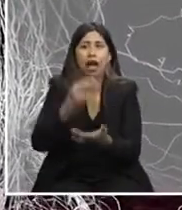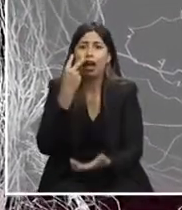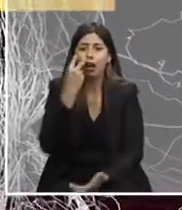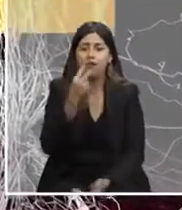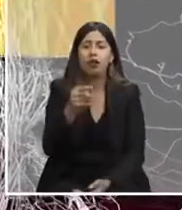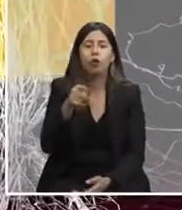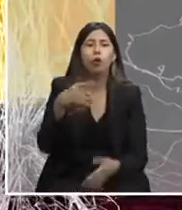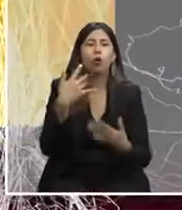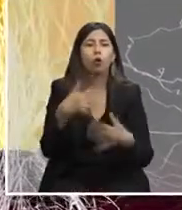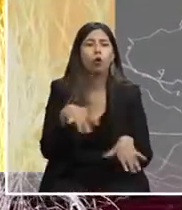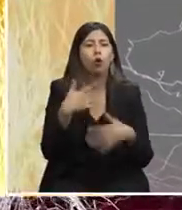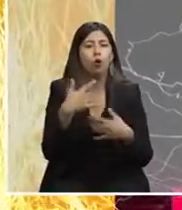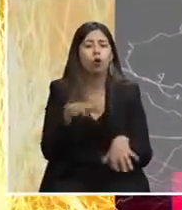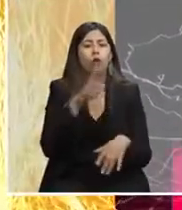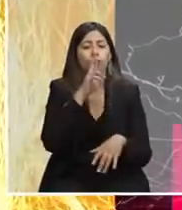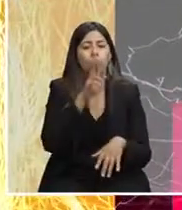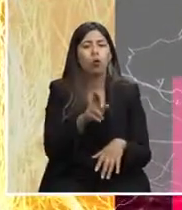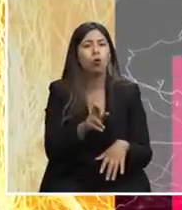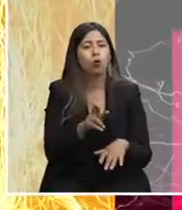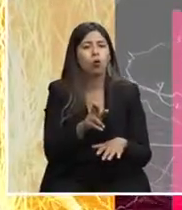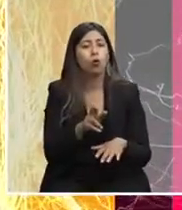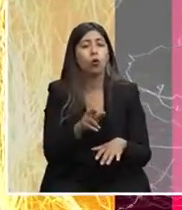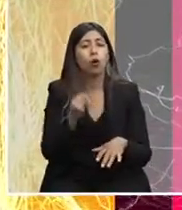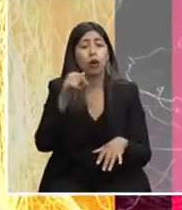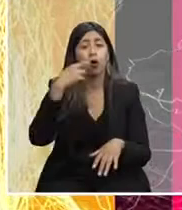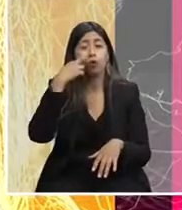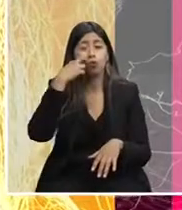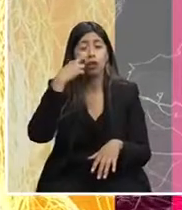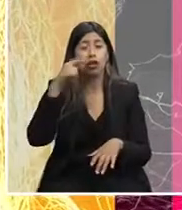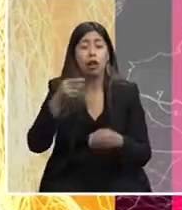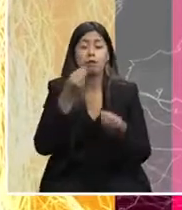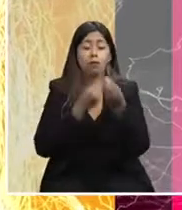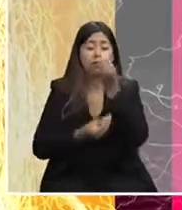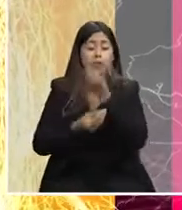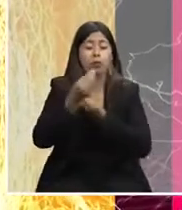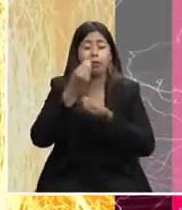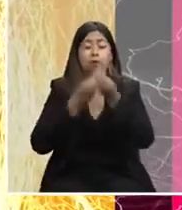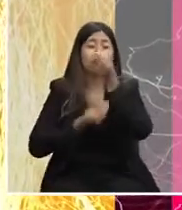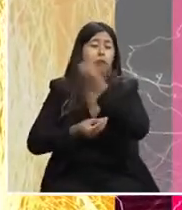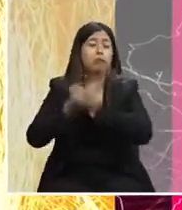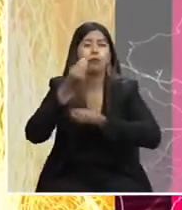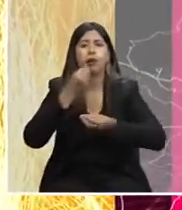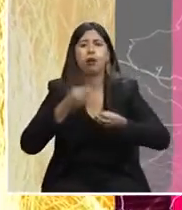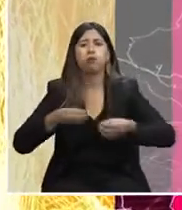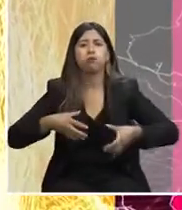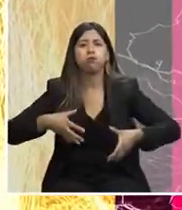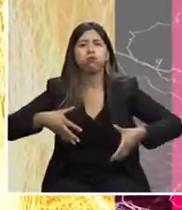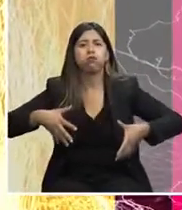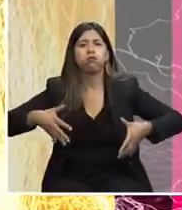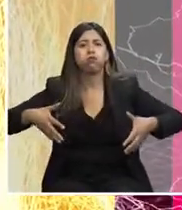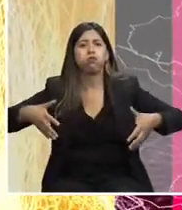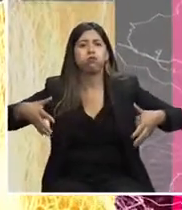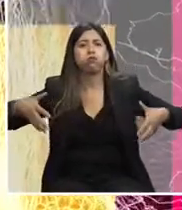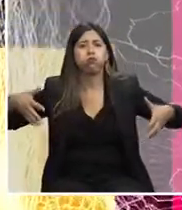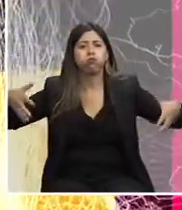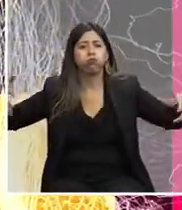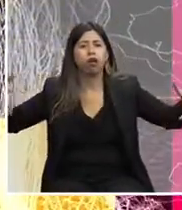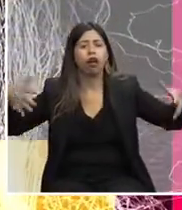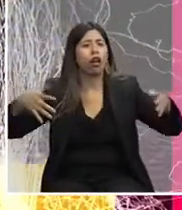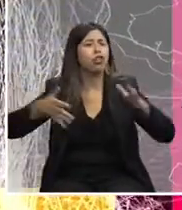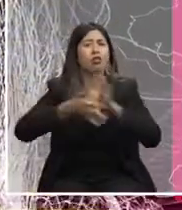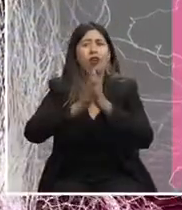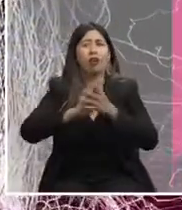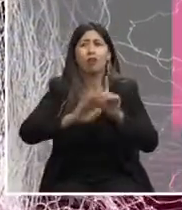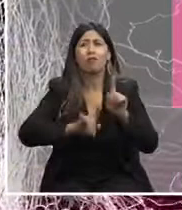more. Obesity is exploding on all continents. Fast food is king, and there is recent talk about food